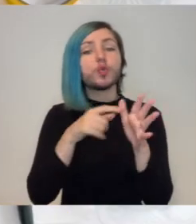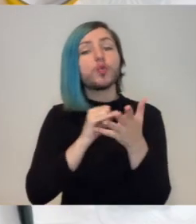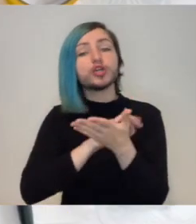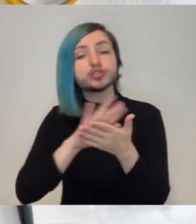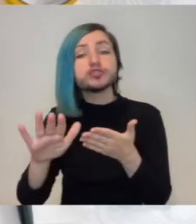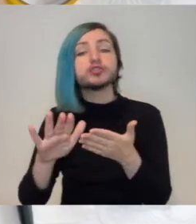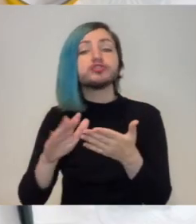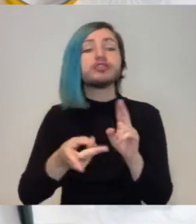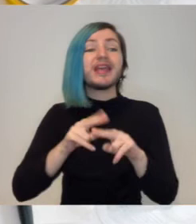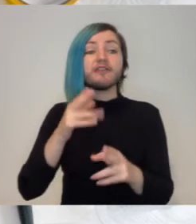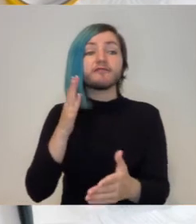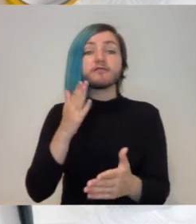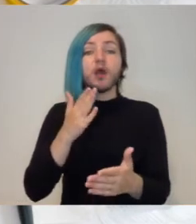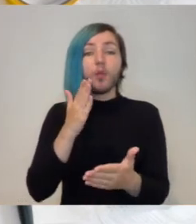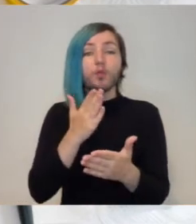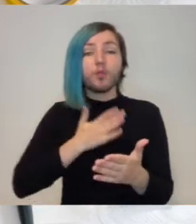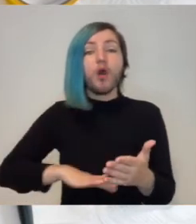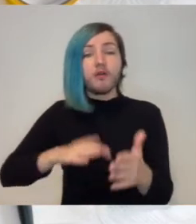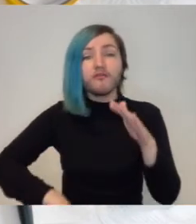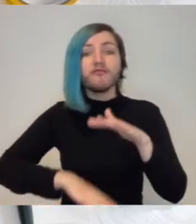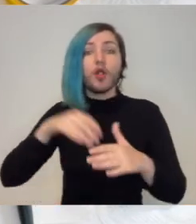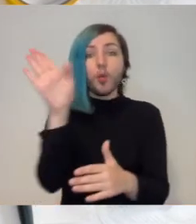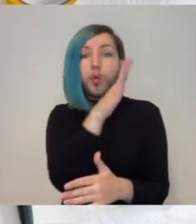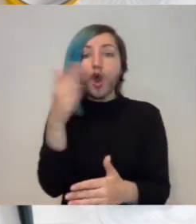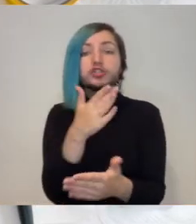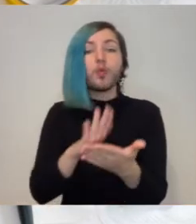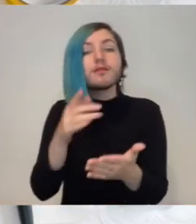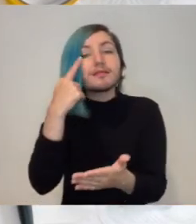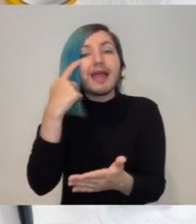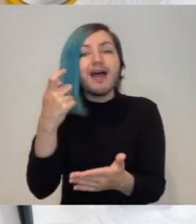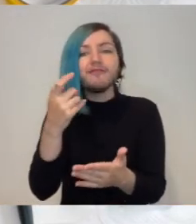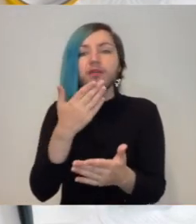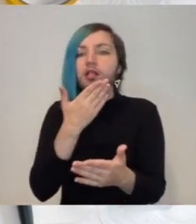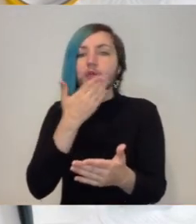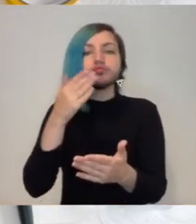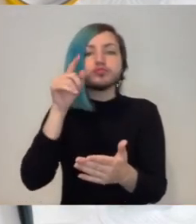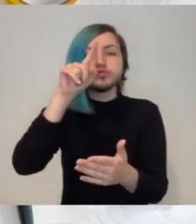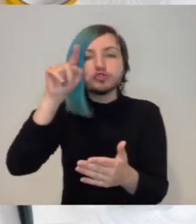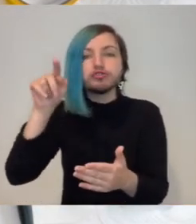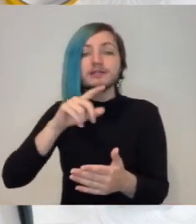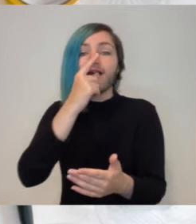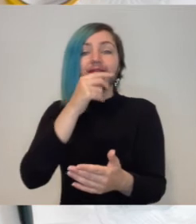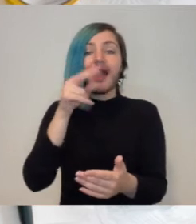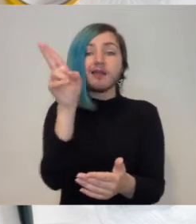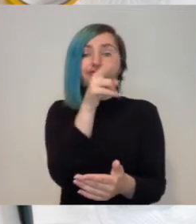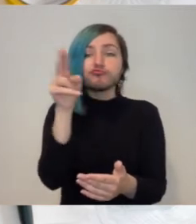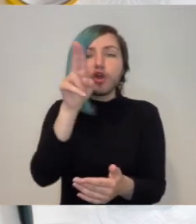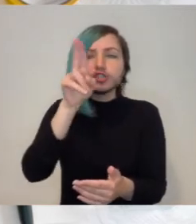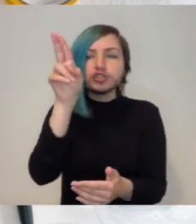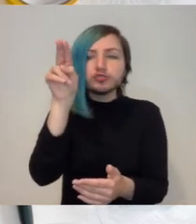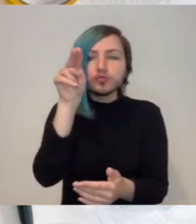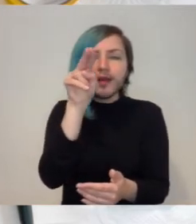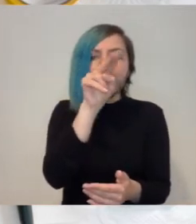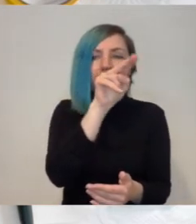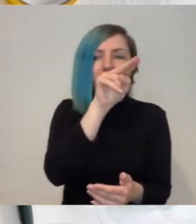wash. If I was really filling in the wash and I wanted to be really careful about not creating streaks, I would wiggle it from side